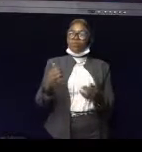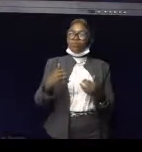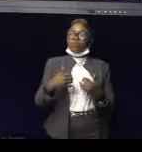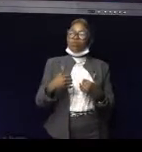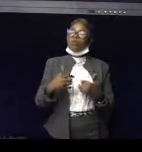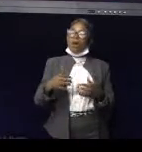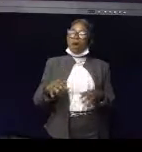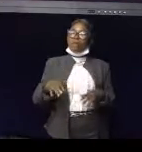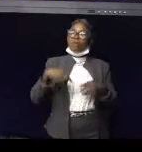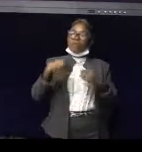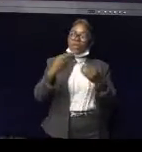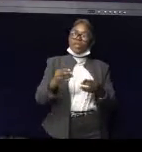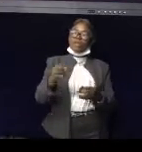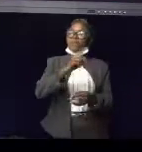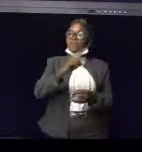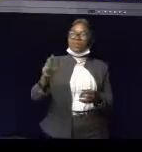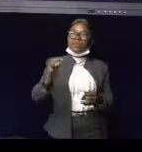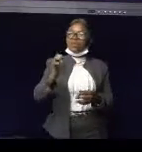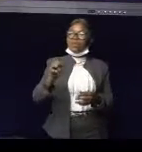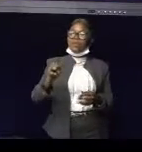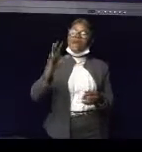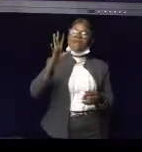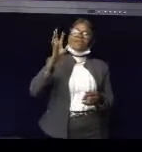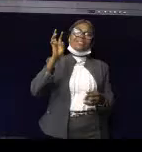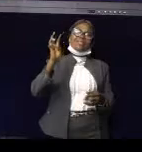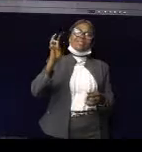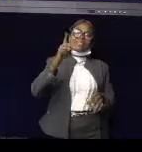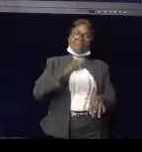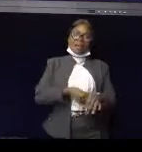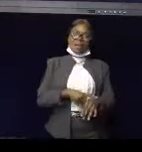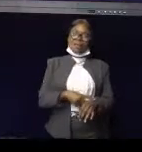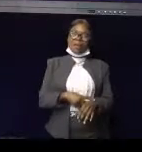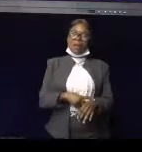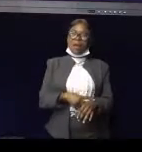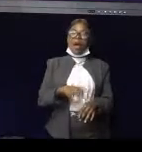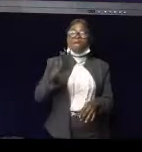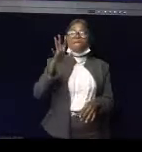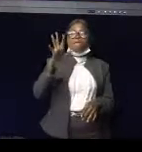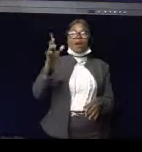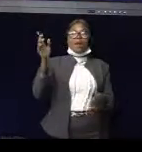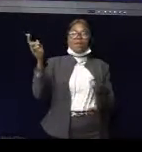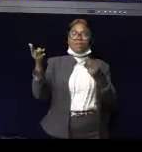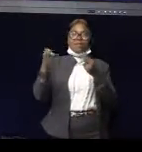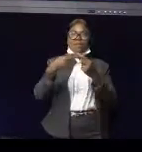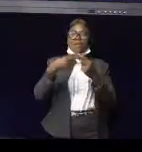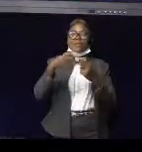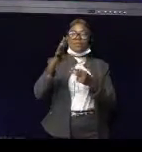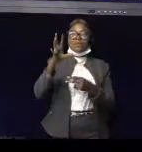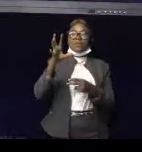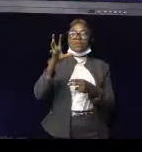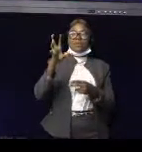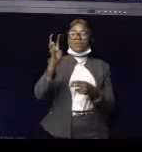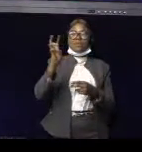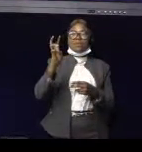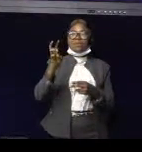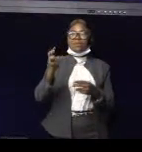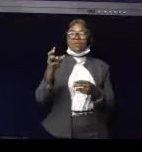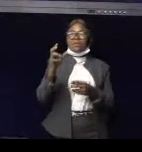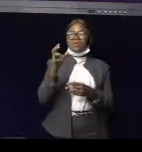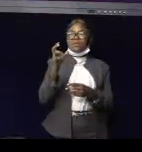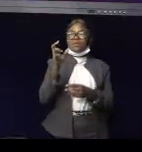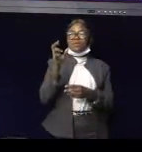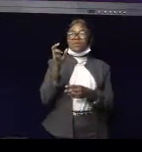we have to give Z 5 sweets as well 6 times. And so 5 times 6 gives you 30. So if you see